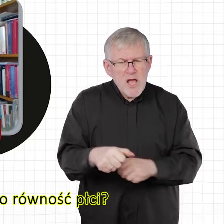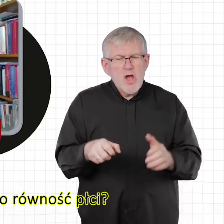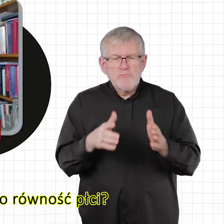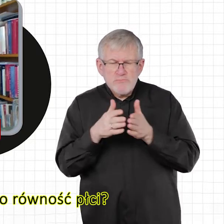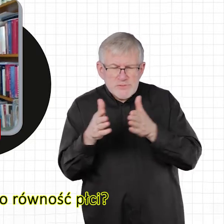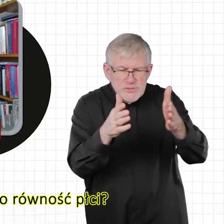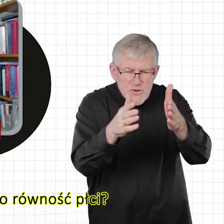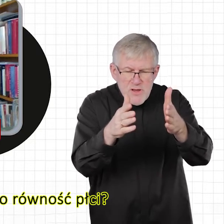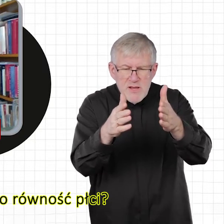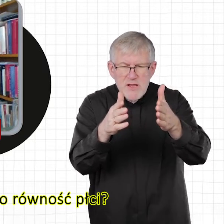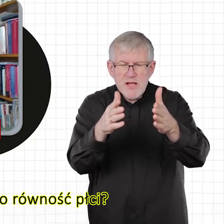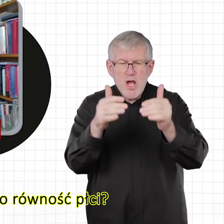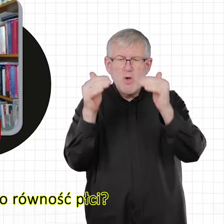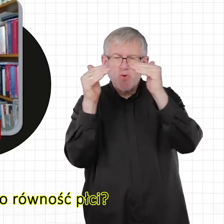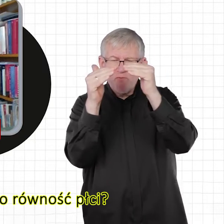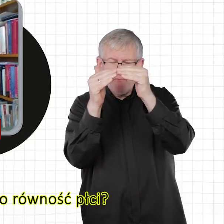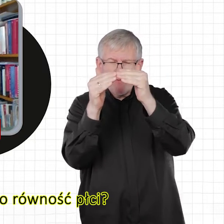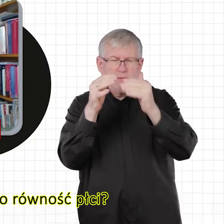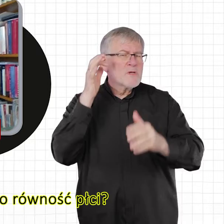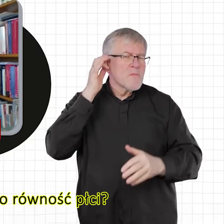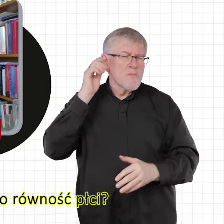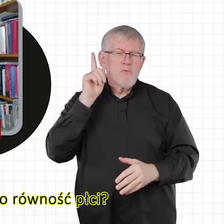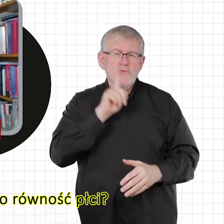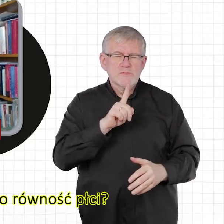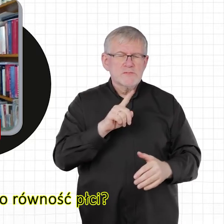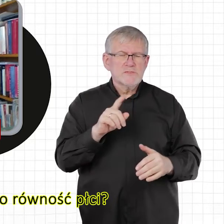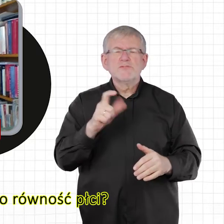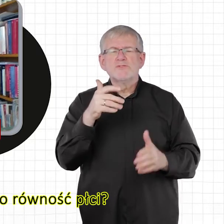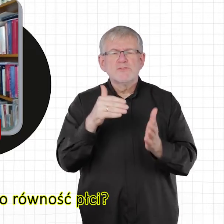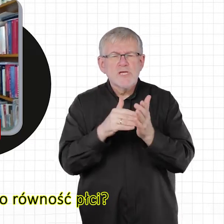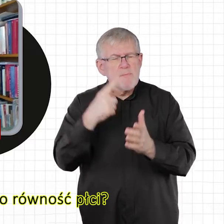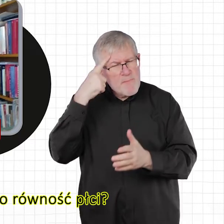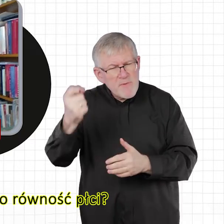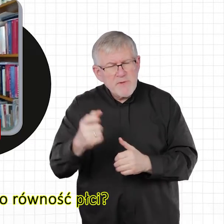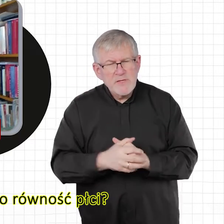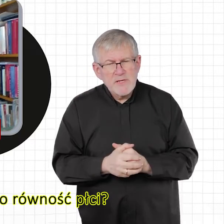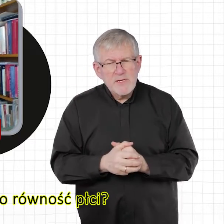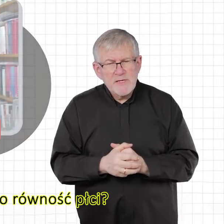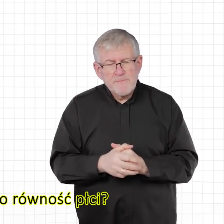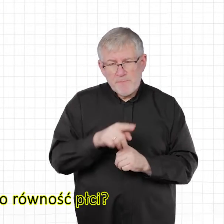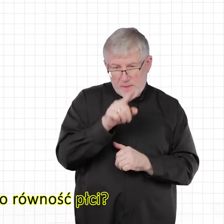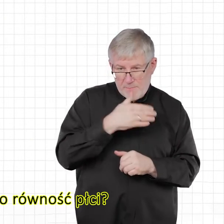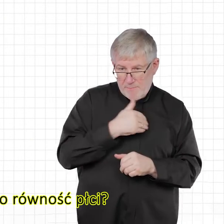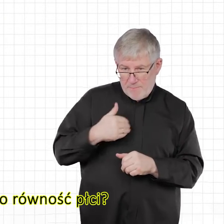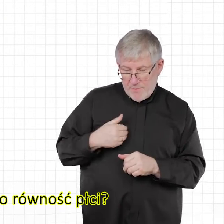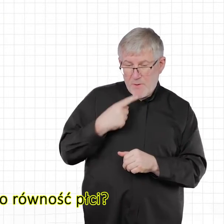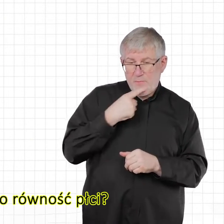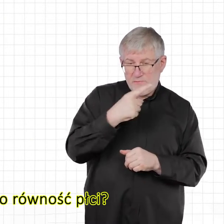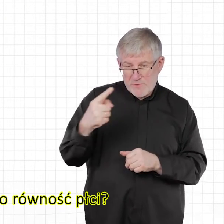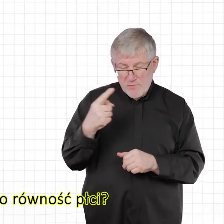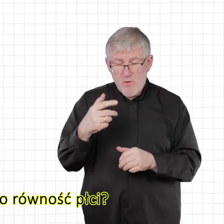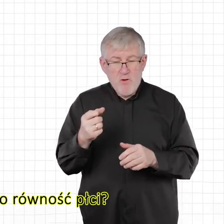you tell us a bit about some things that we need to have in our minds before we are going to go for